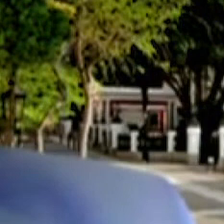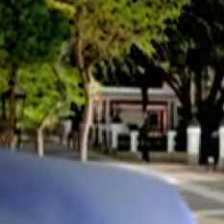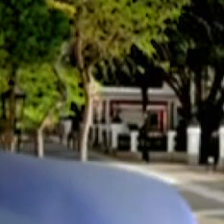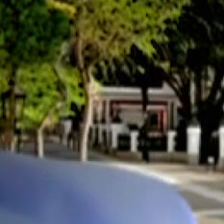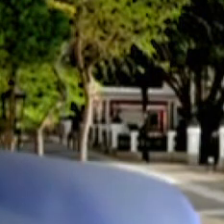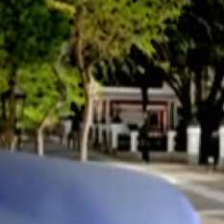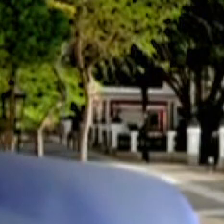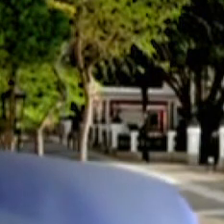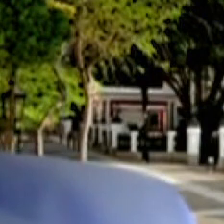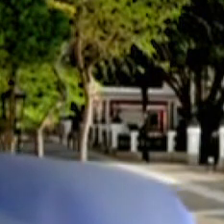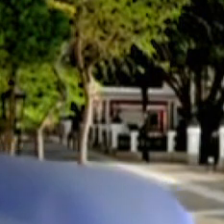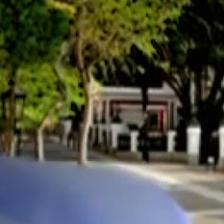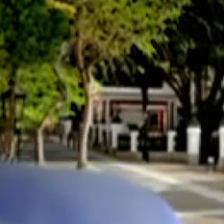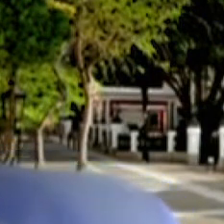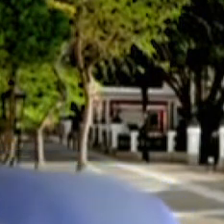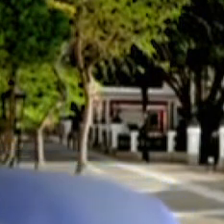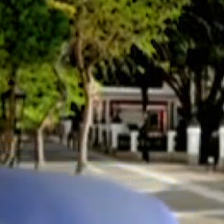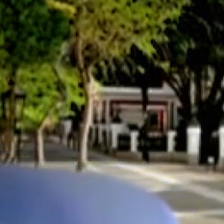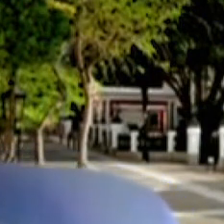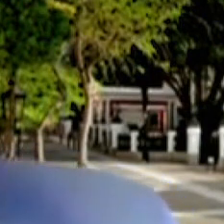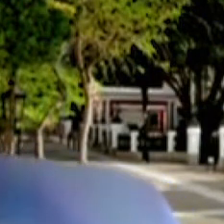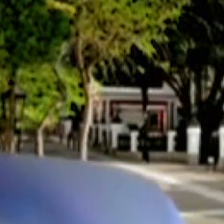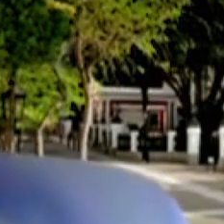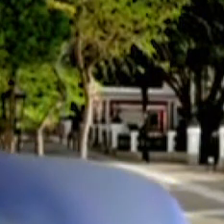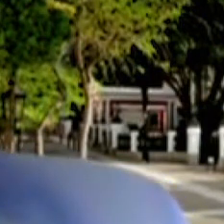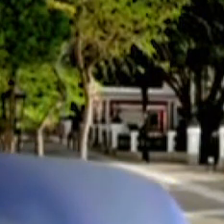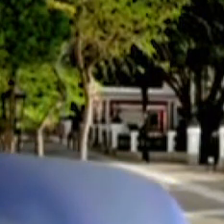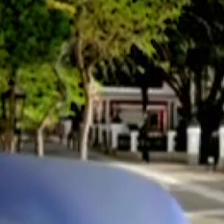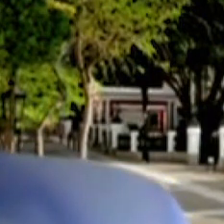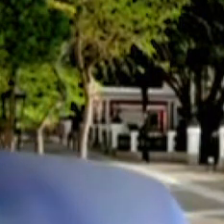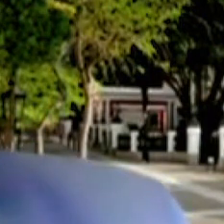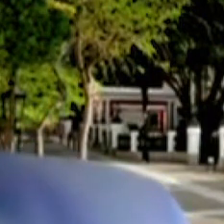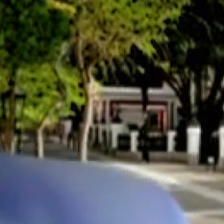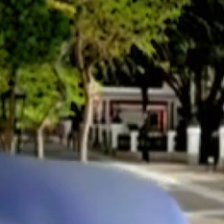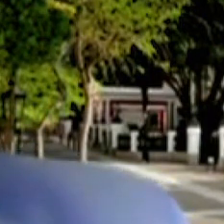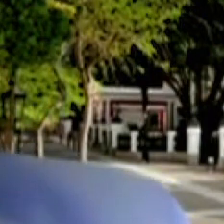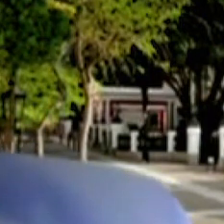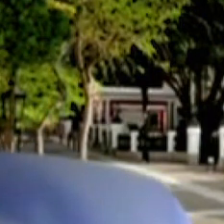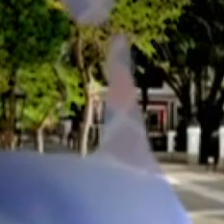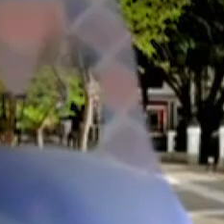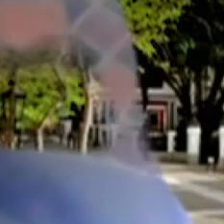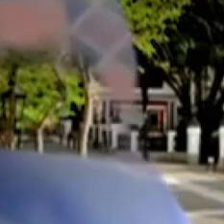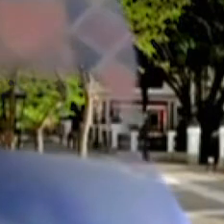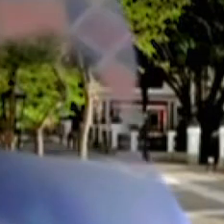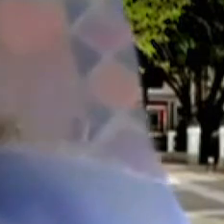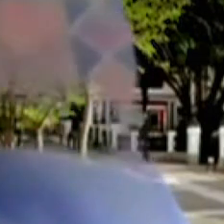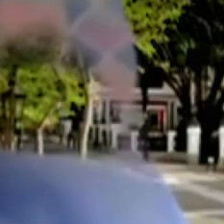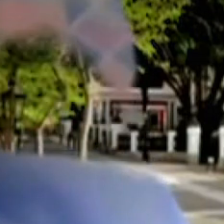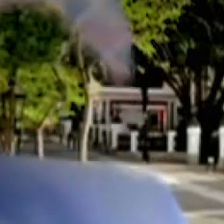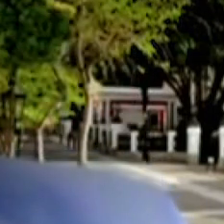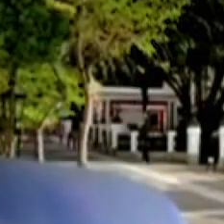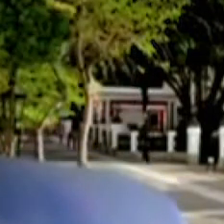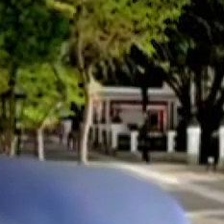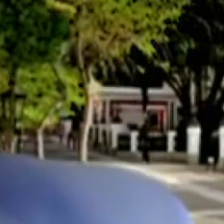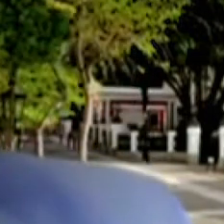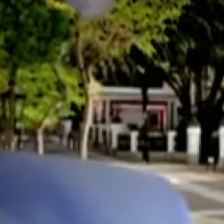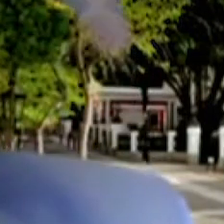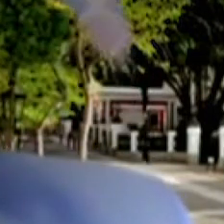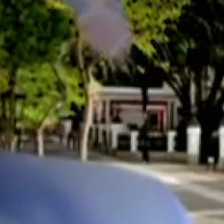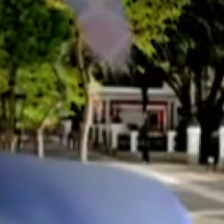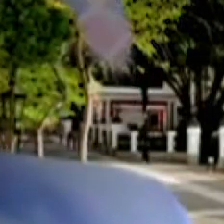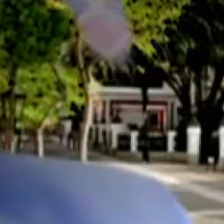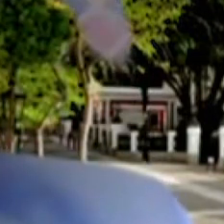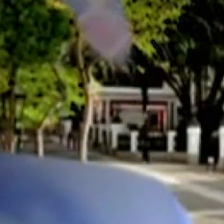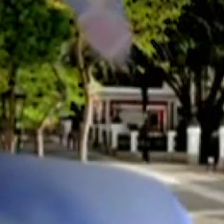They've got overcrowding. We couldn't get anything. So if in future we build our own building, which is owned by the state, I'll be